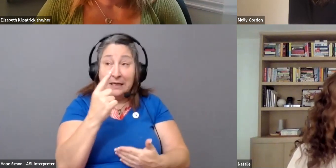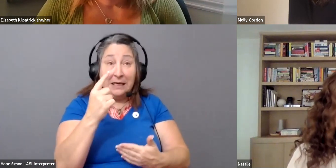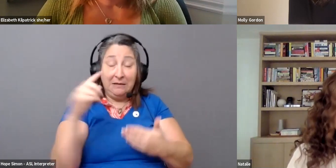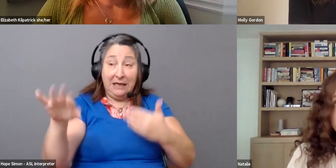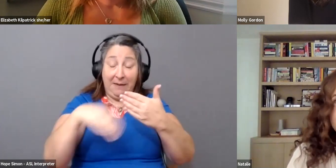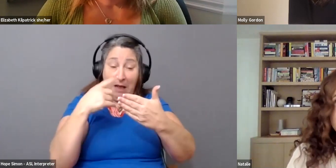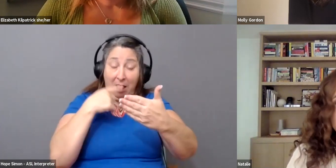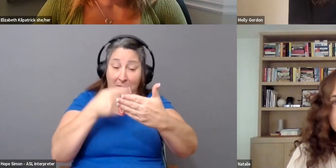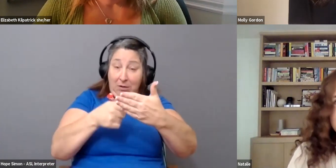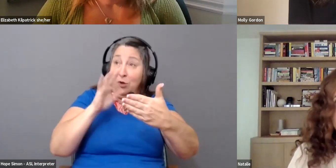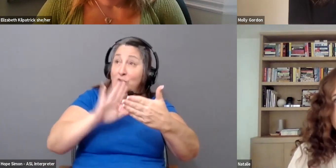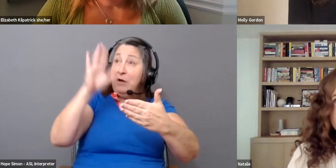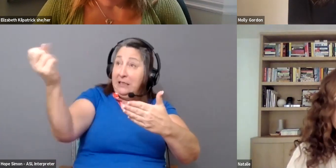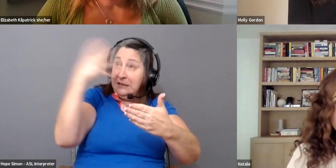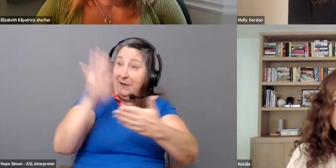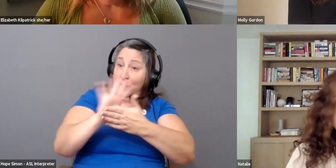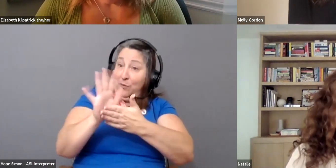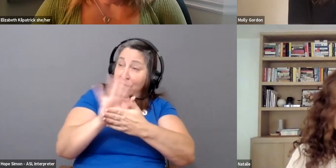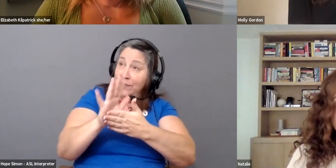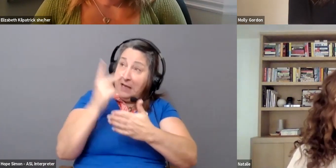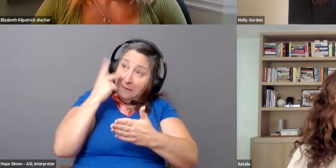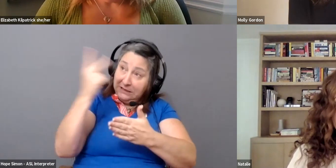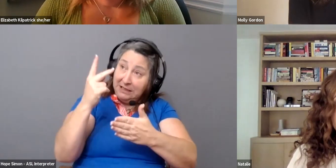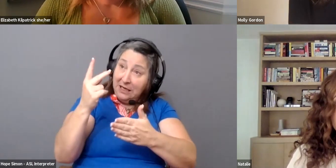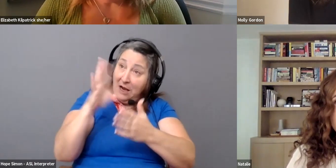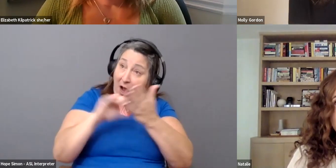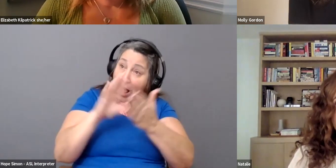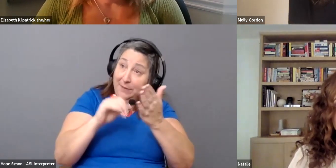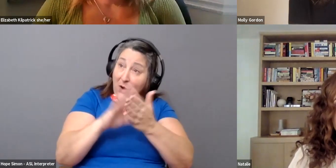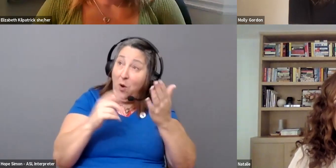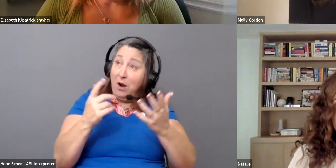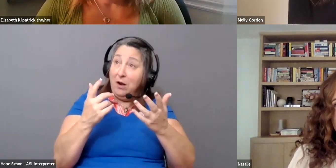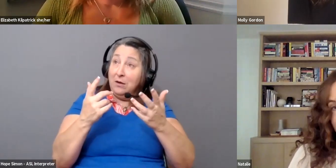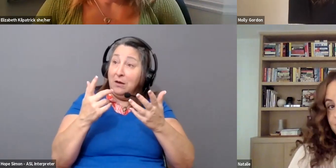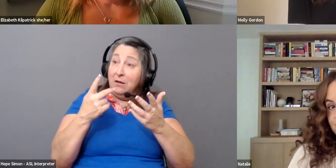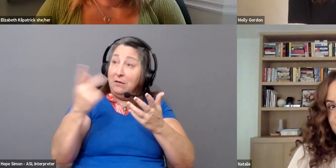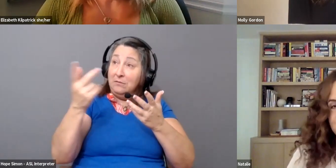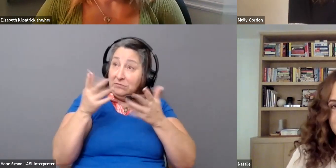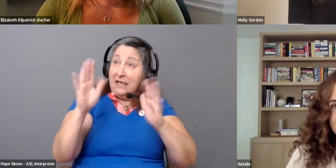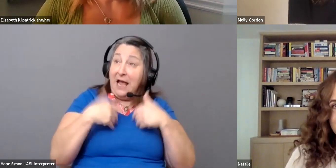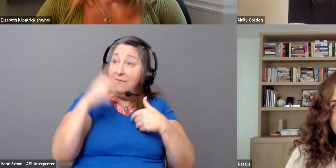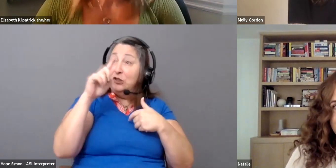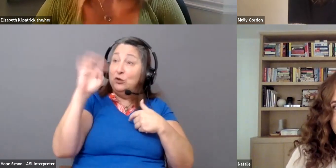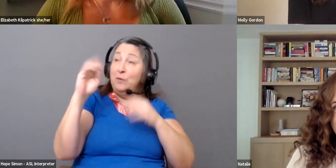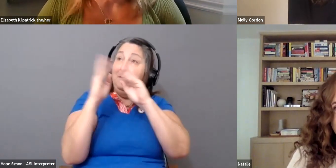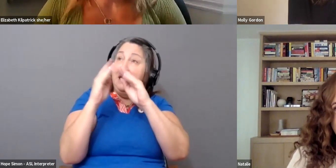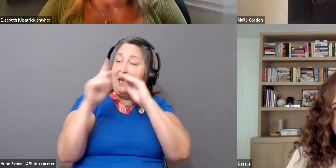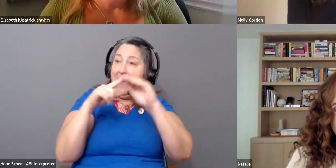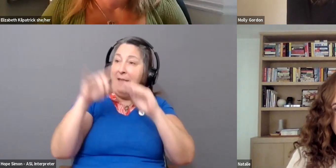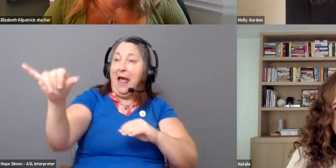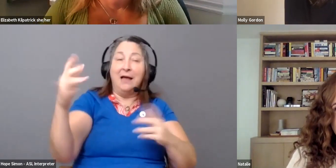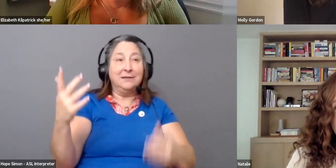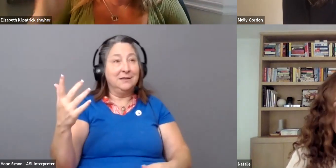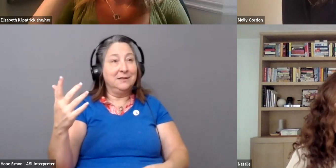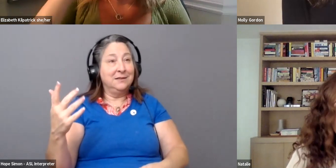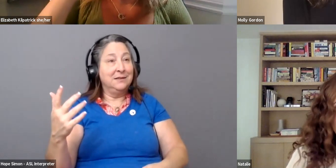like, great, send me your stuff, or let's have a coffee, or let's, you know, we live in this new era, let's have a Zoom. Which is so much easier than